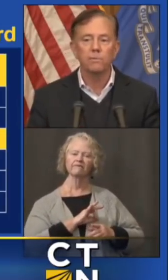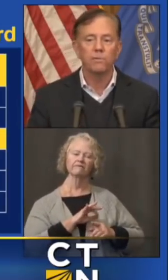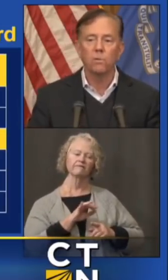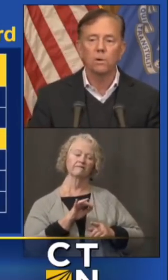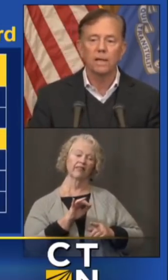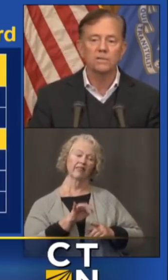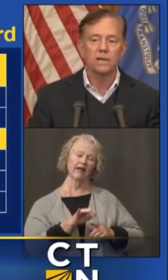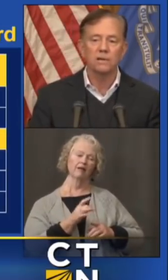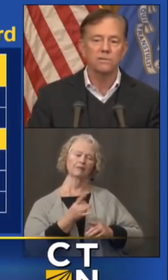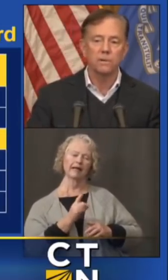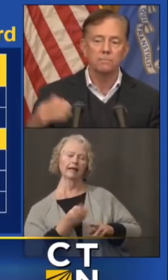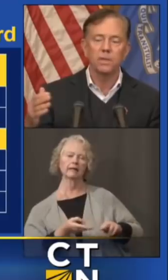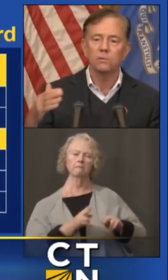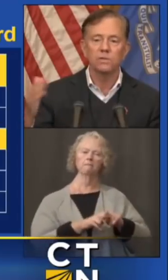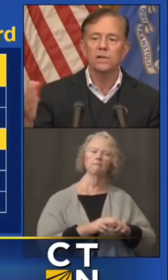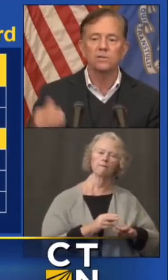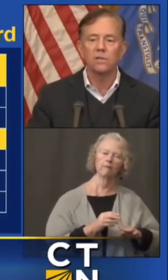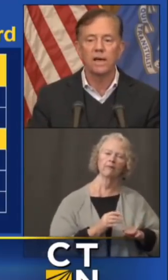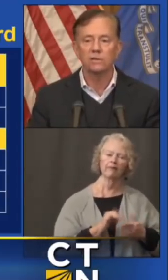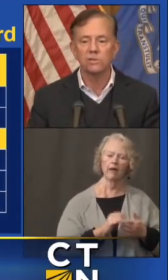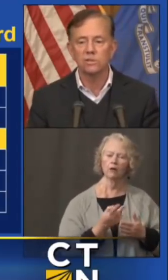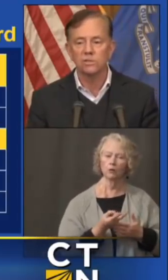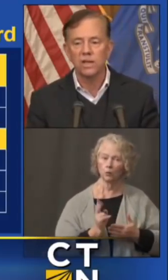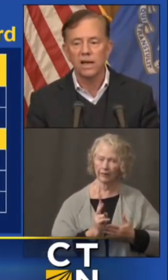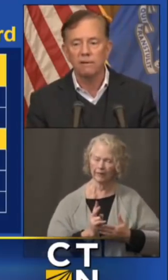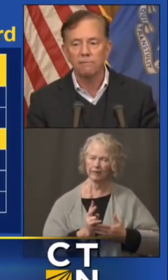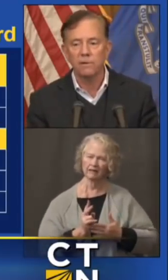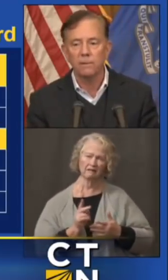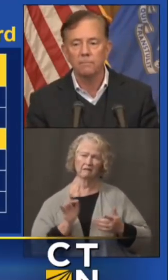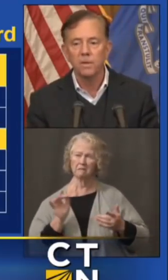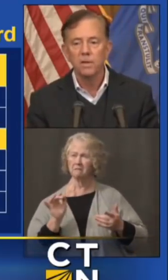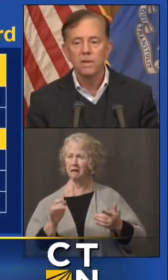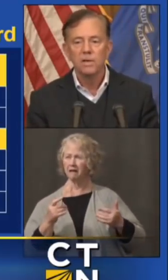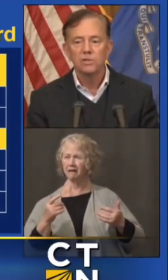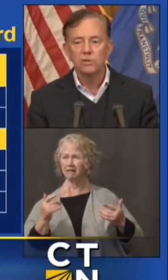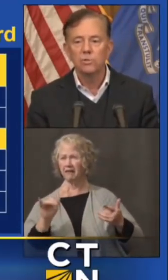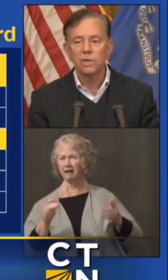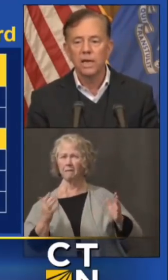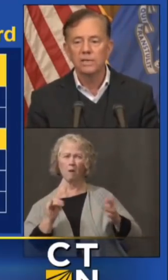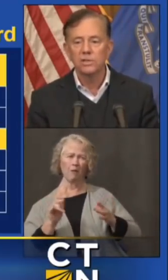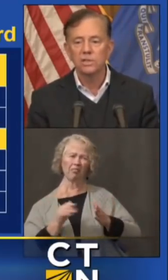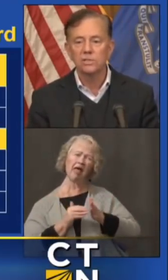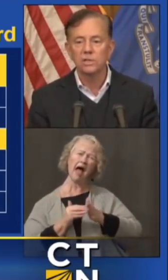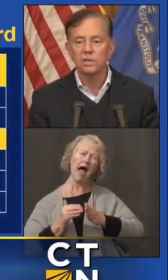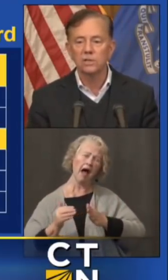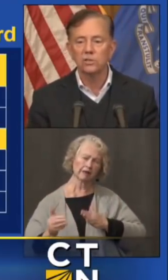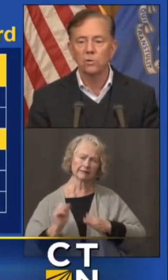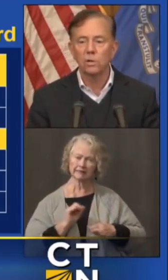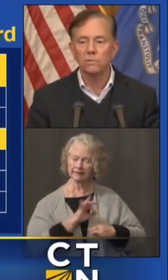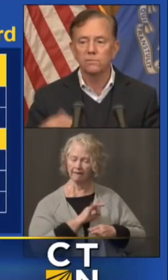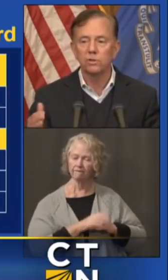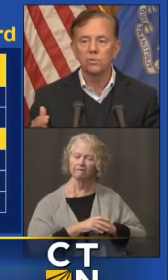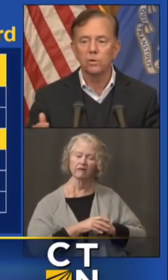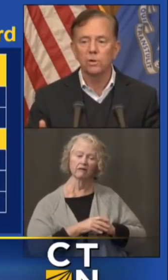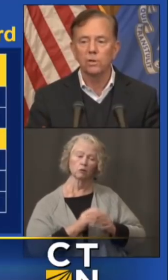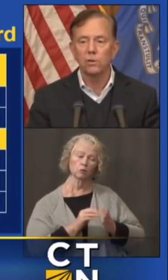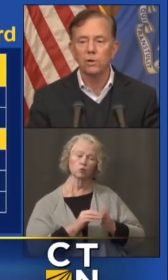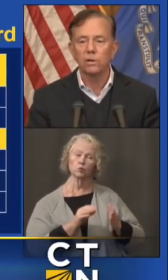a week before. That's out of, tens of thousands of staff. Student cases, a total